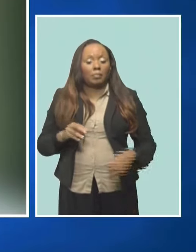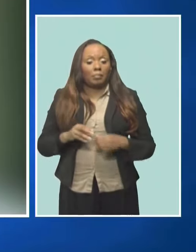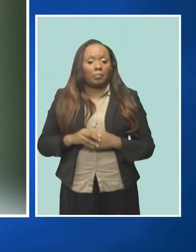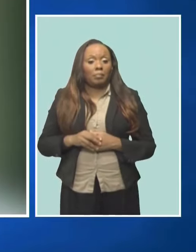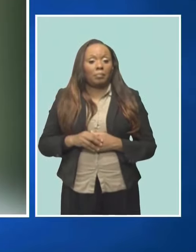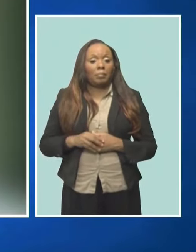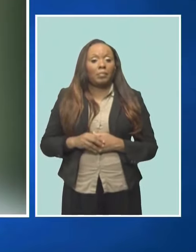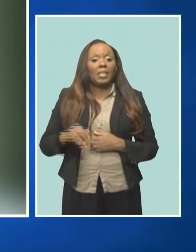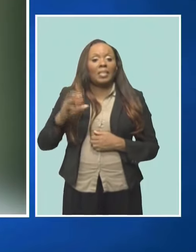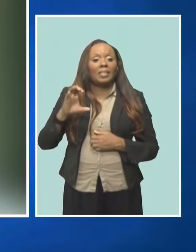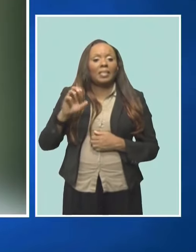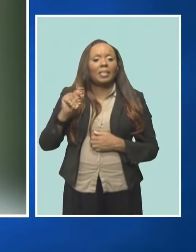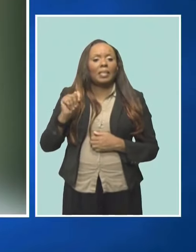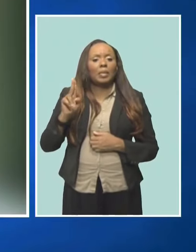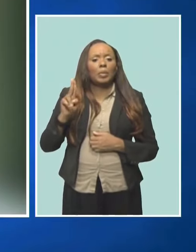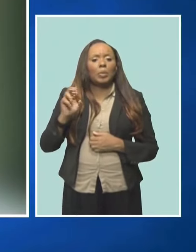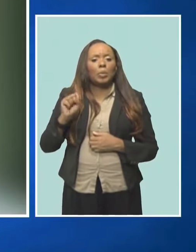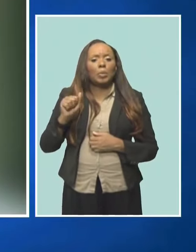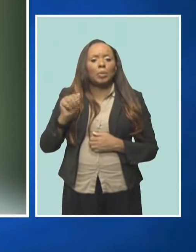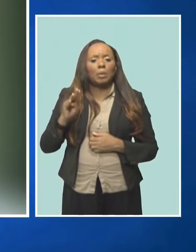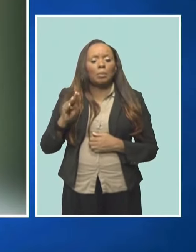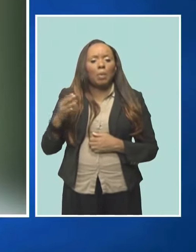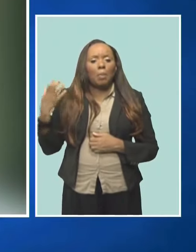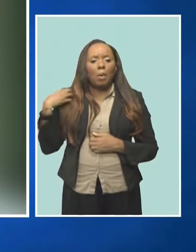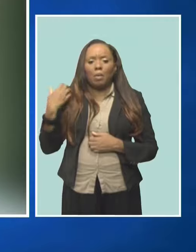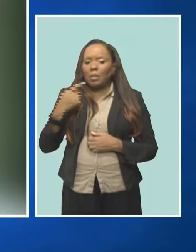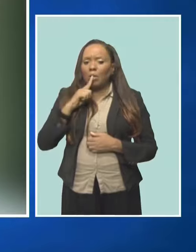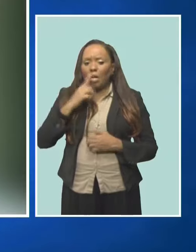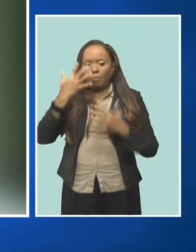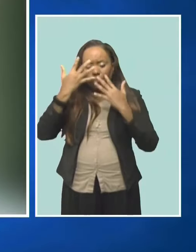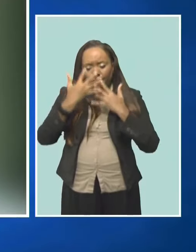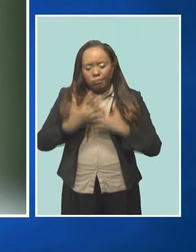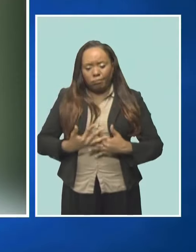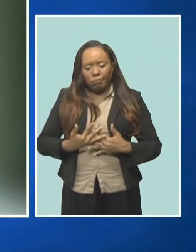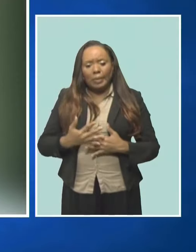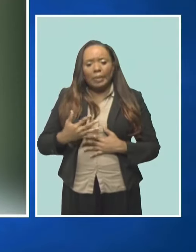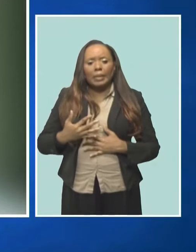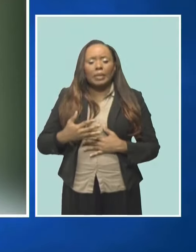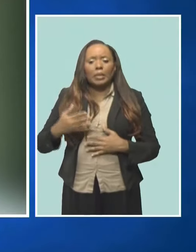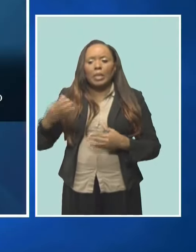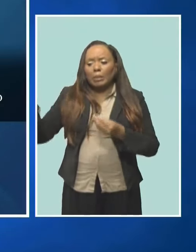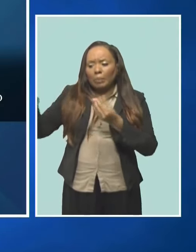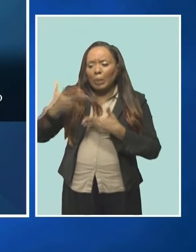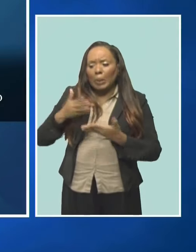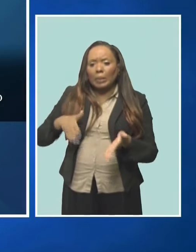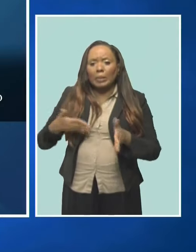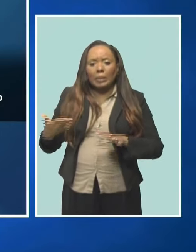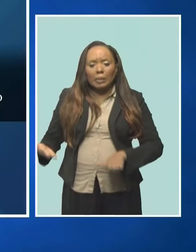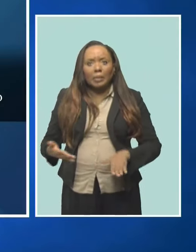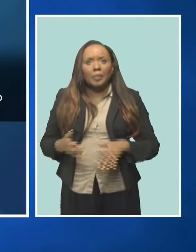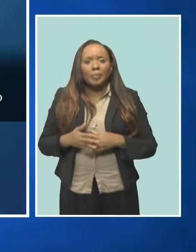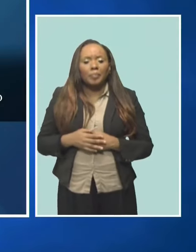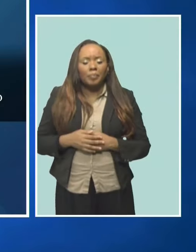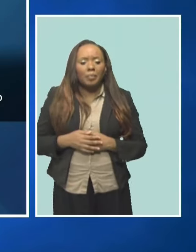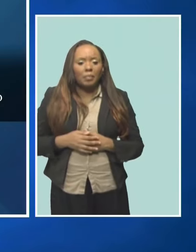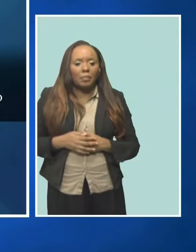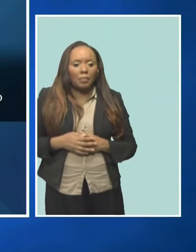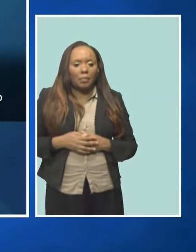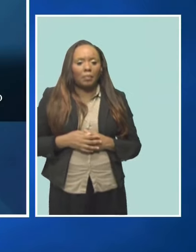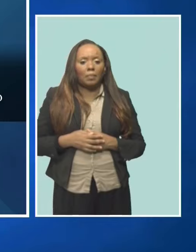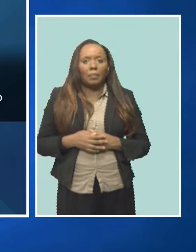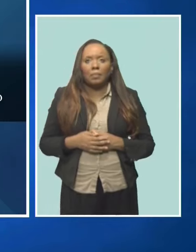DePisa says the Congress was saddened to learn of his passing. Brother Goddard will be remembered as a renowned, distinguished,